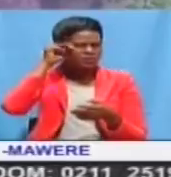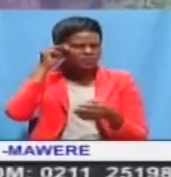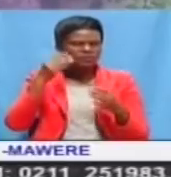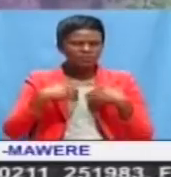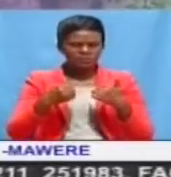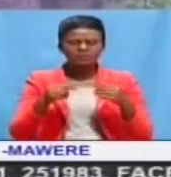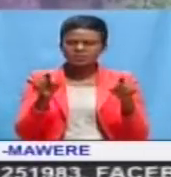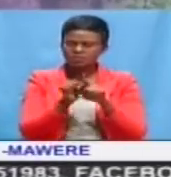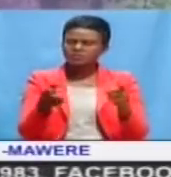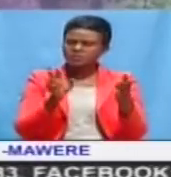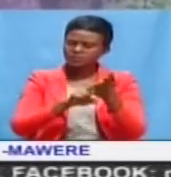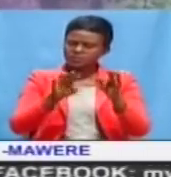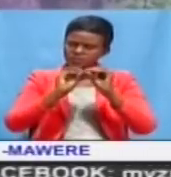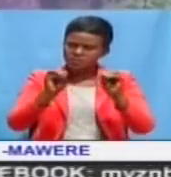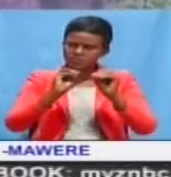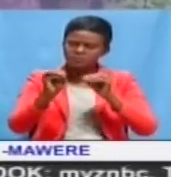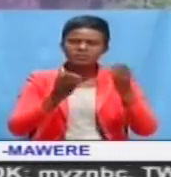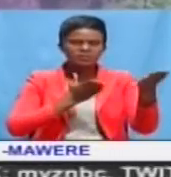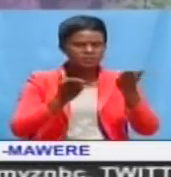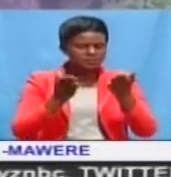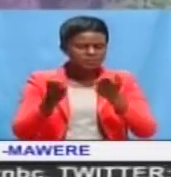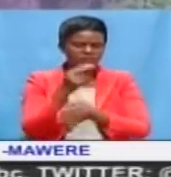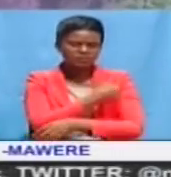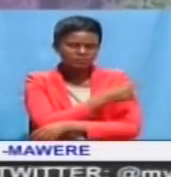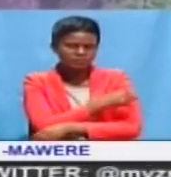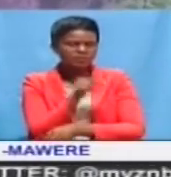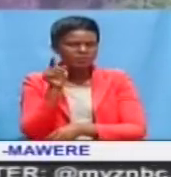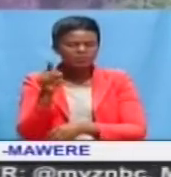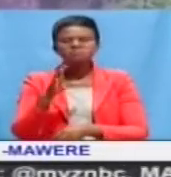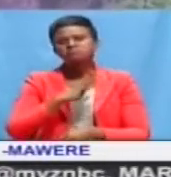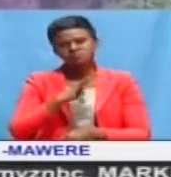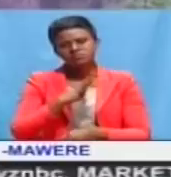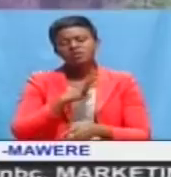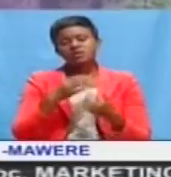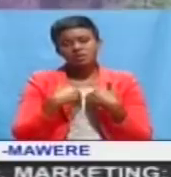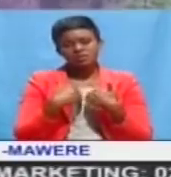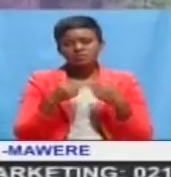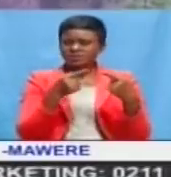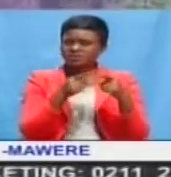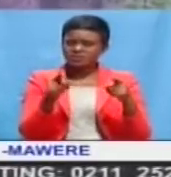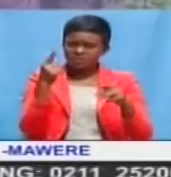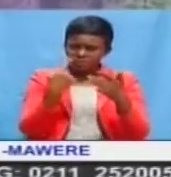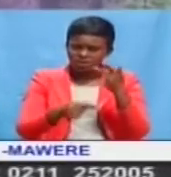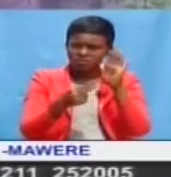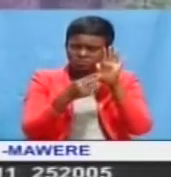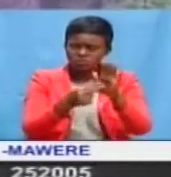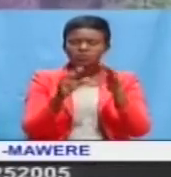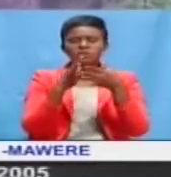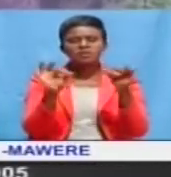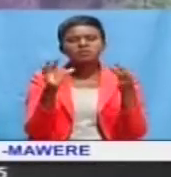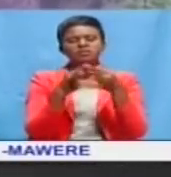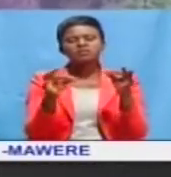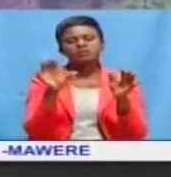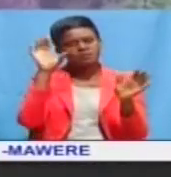Health has emphasized that services at the health facility are running well and smoothly, contrary to what is portrayed in the